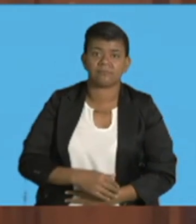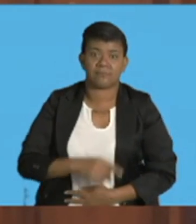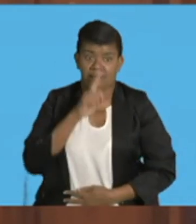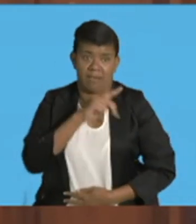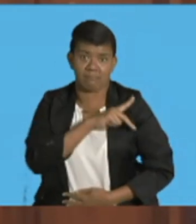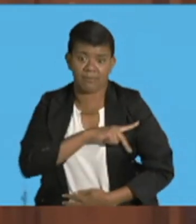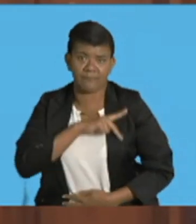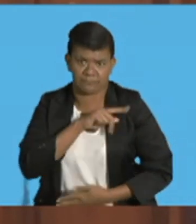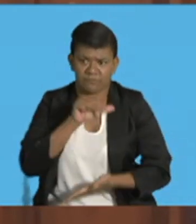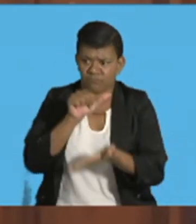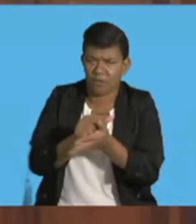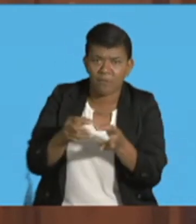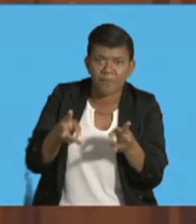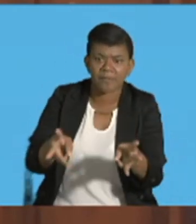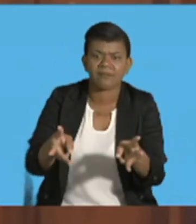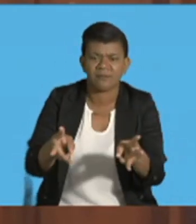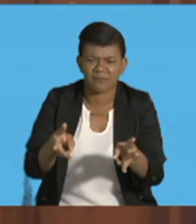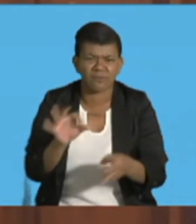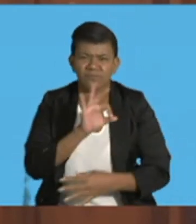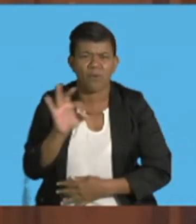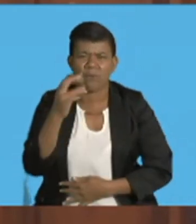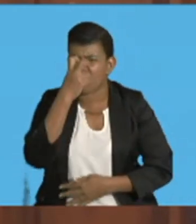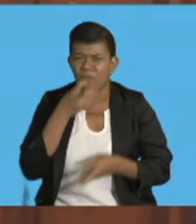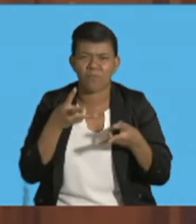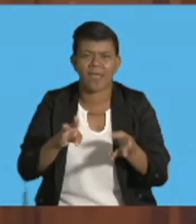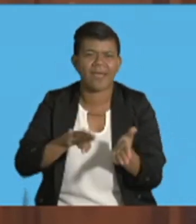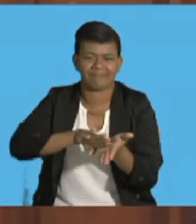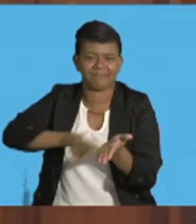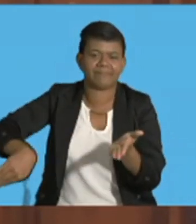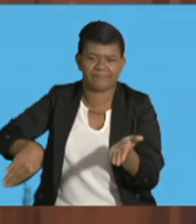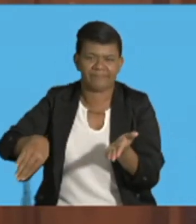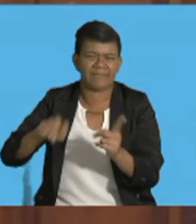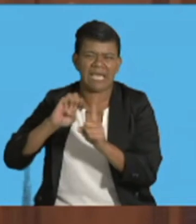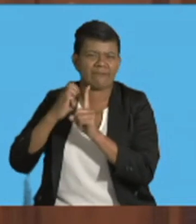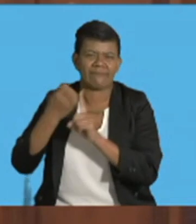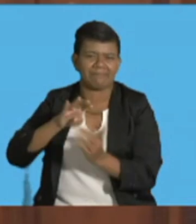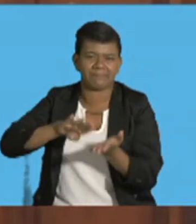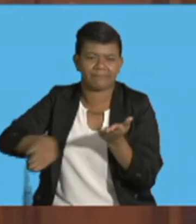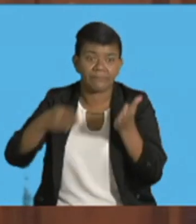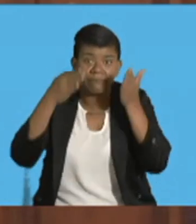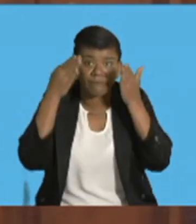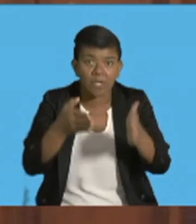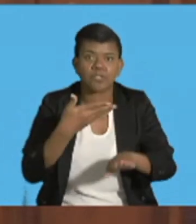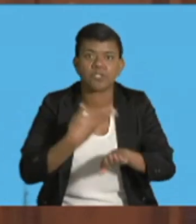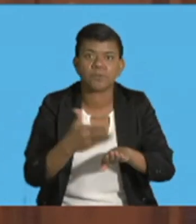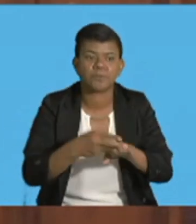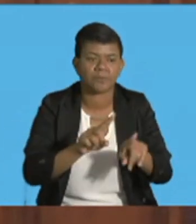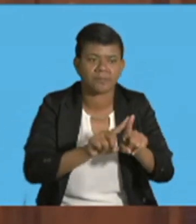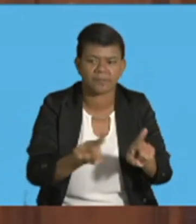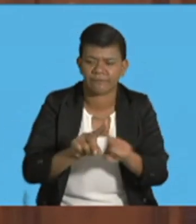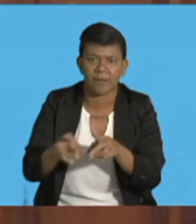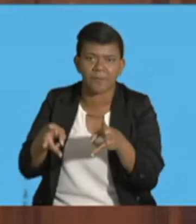generate ambition and to show that our goals are feasible, I am convening a Climate Action Summit in